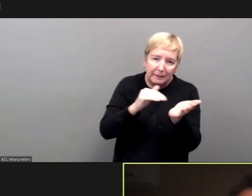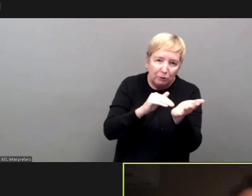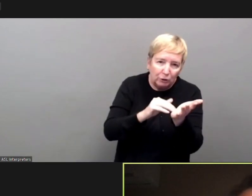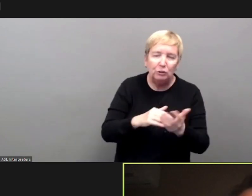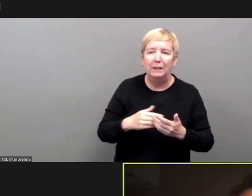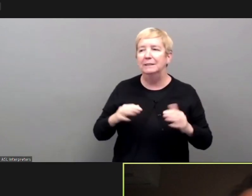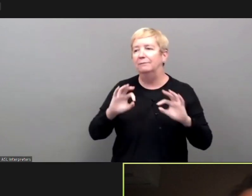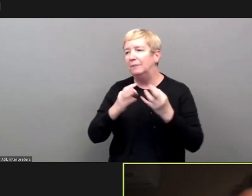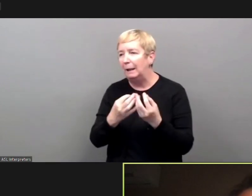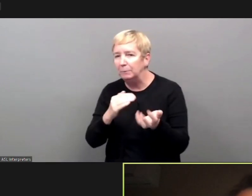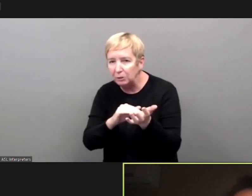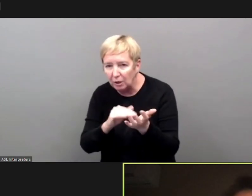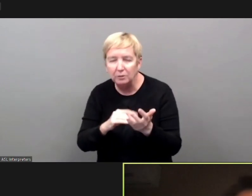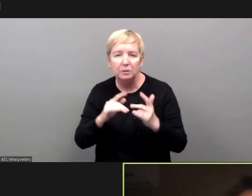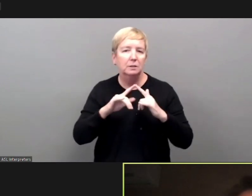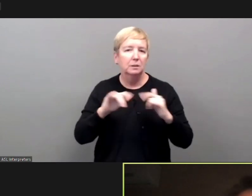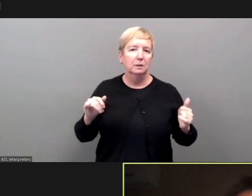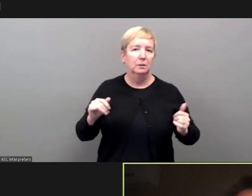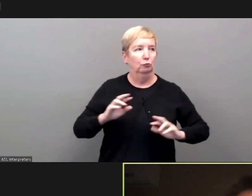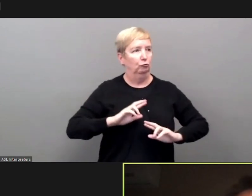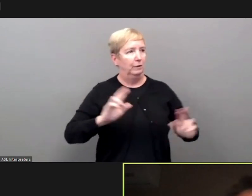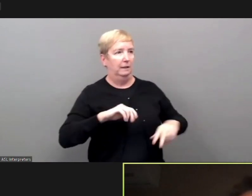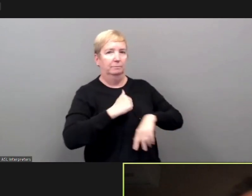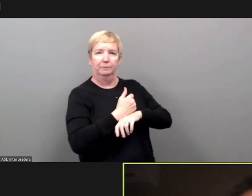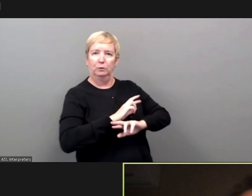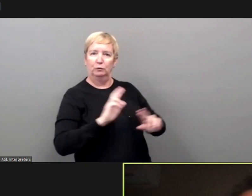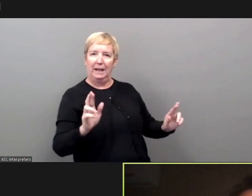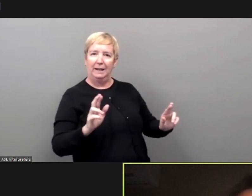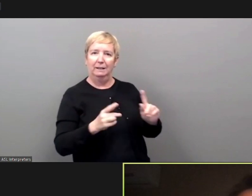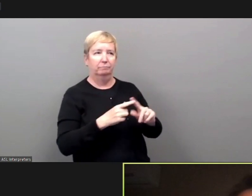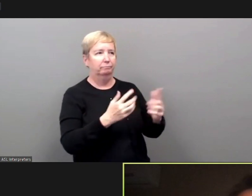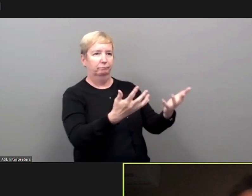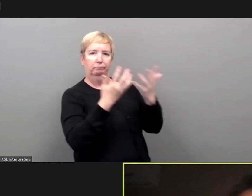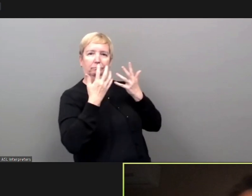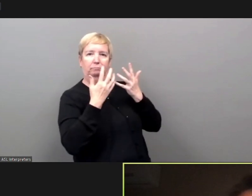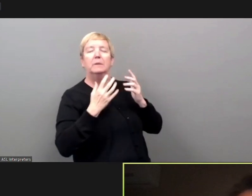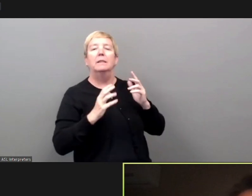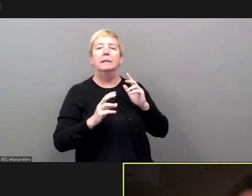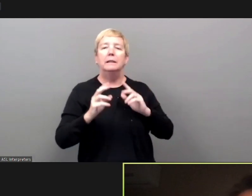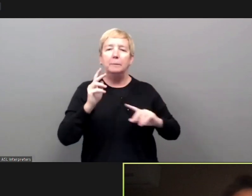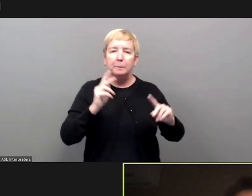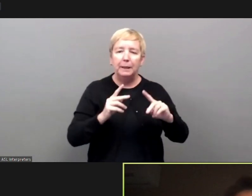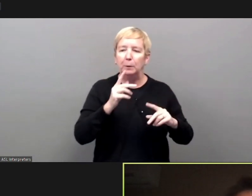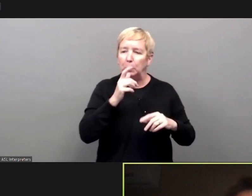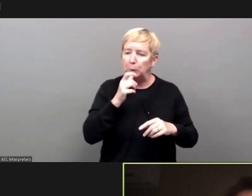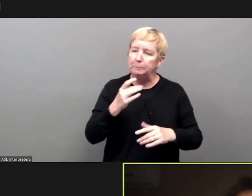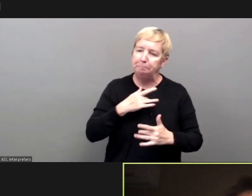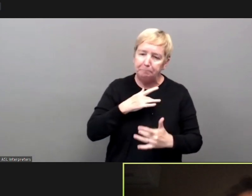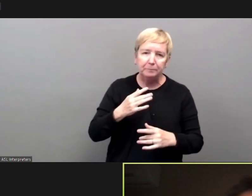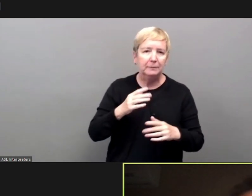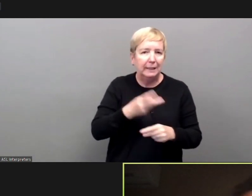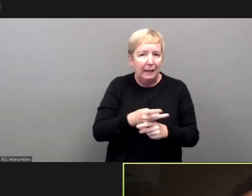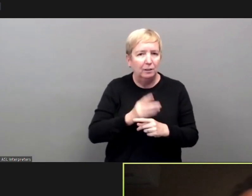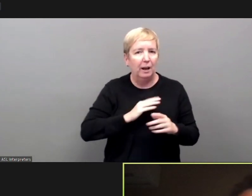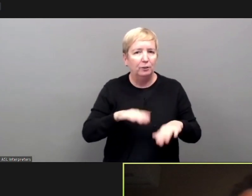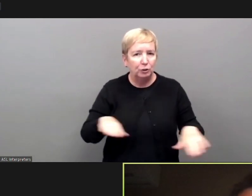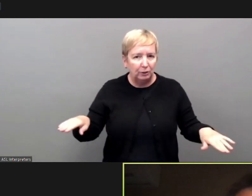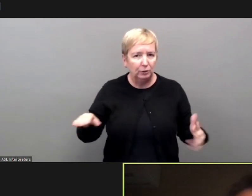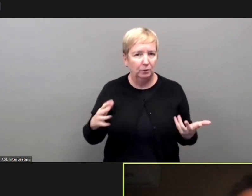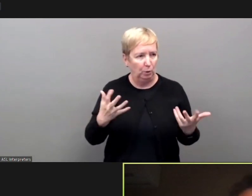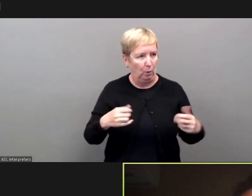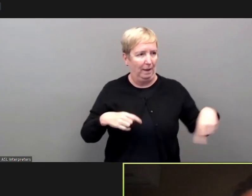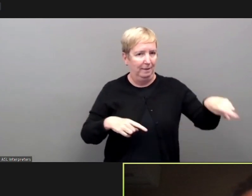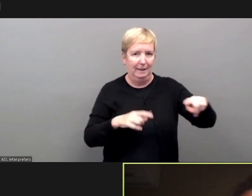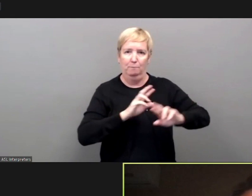family physicians, who are the ones who are at the front lines of taking care of our kids. If we can get